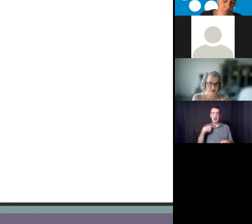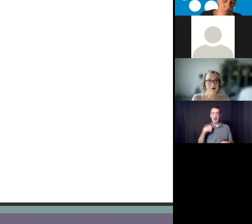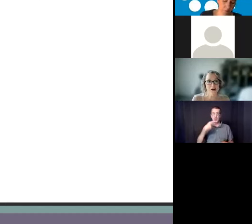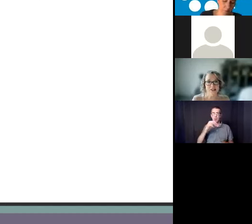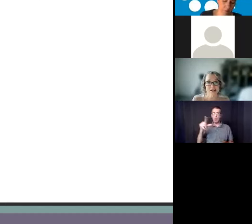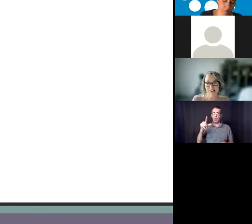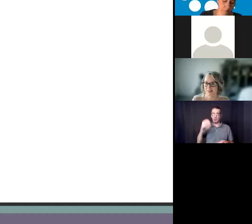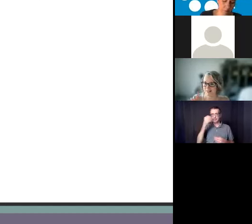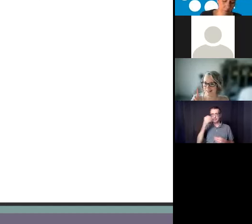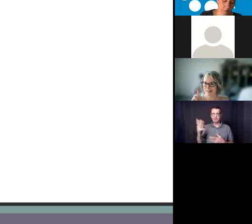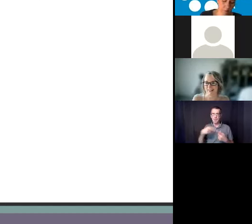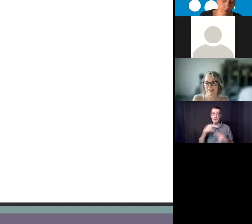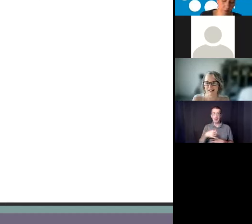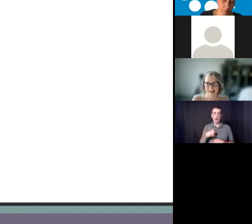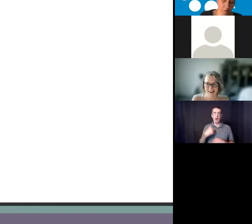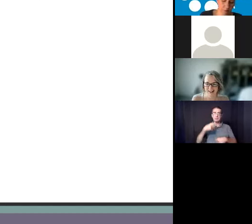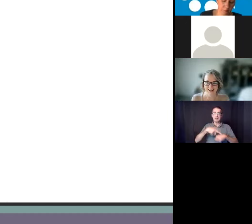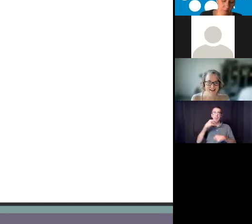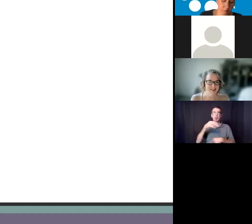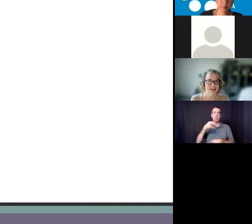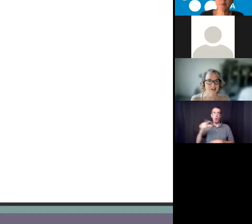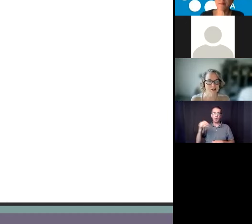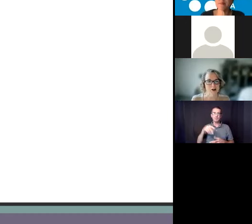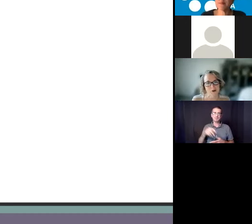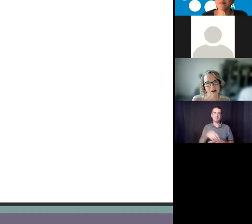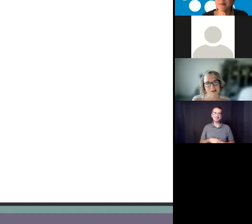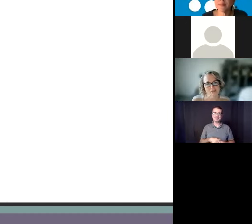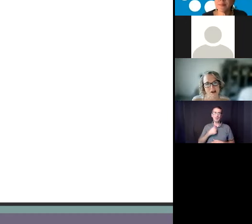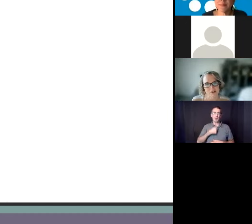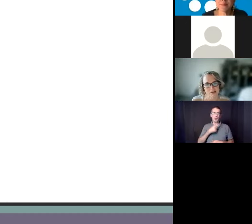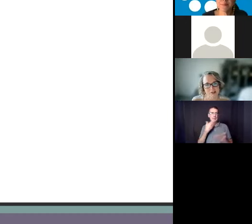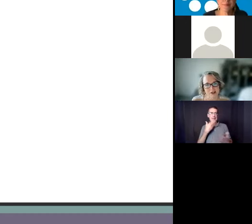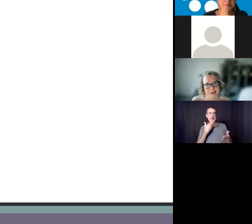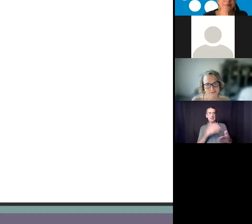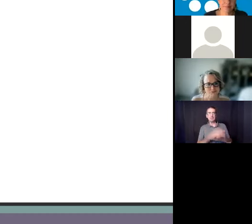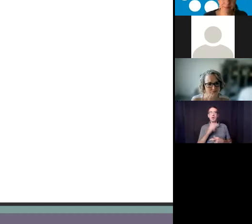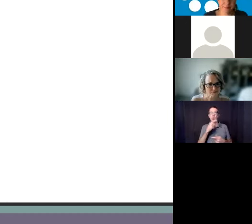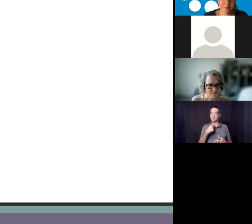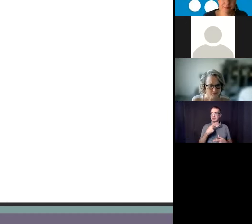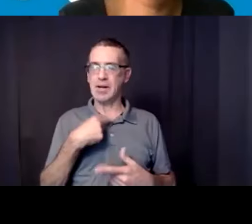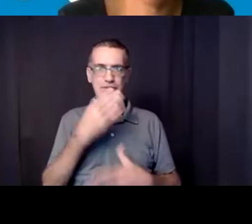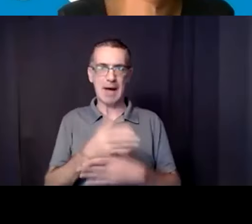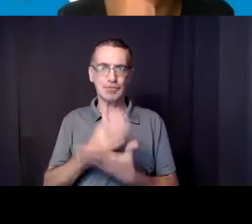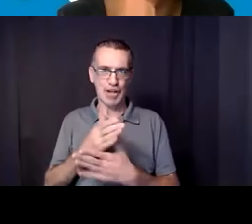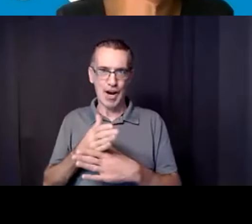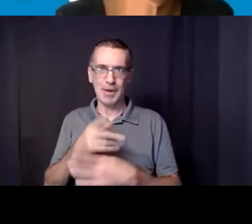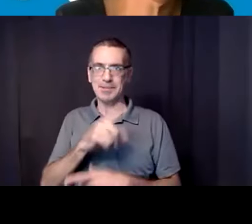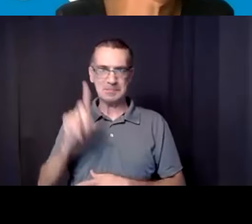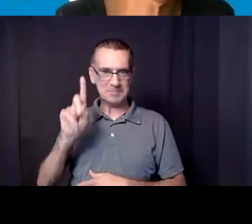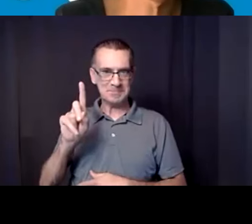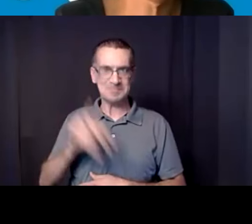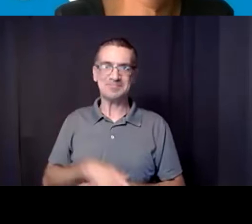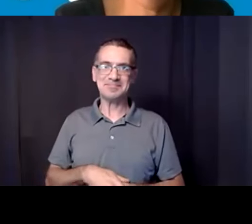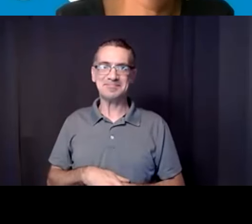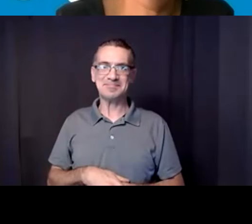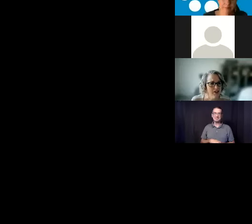Marlo. I don't know. Oh, yes, thank you. Thank you. That's right. So I will stop sharing and let you